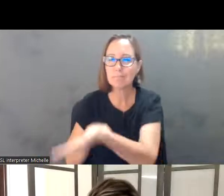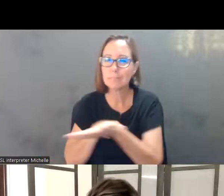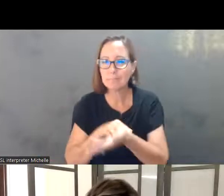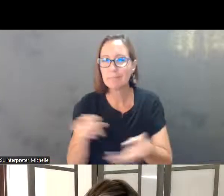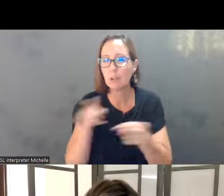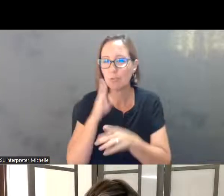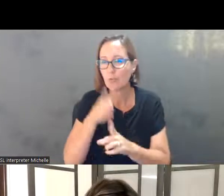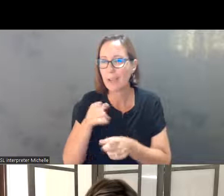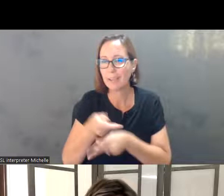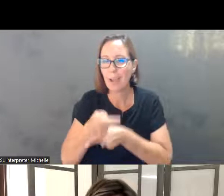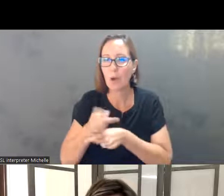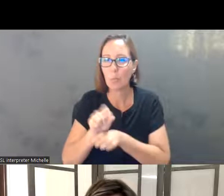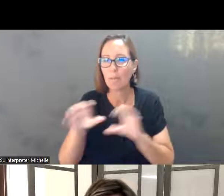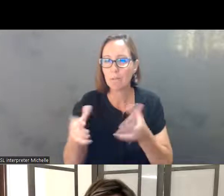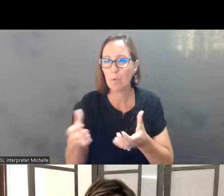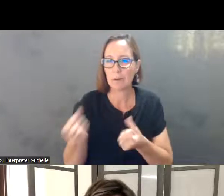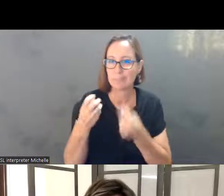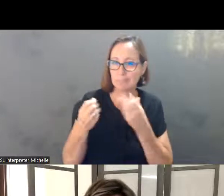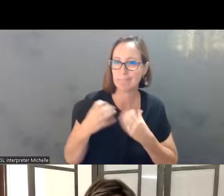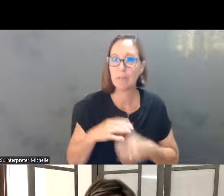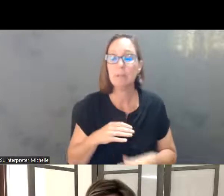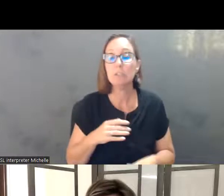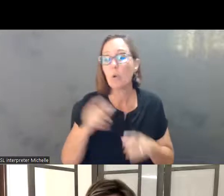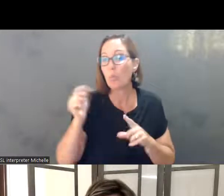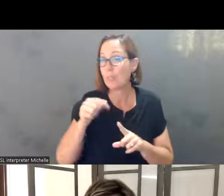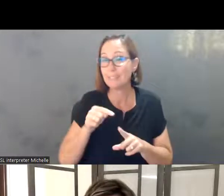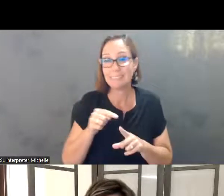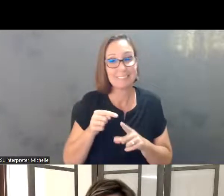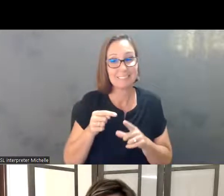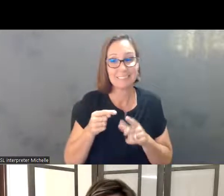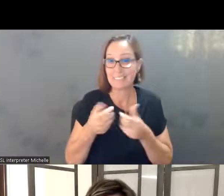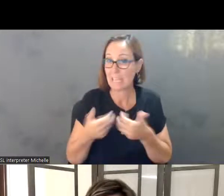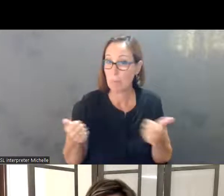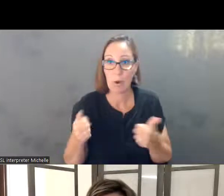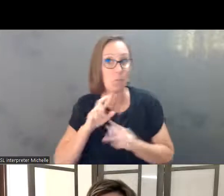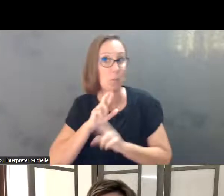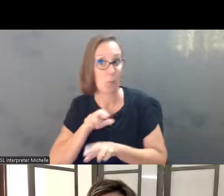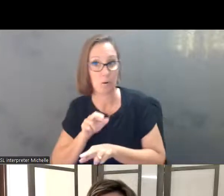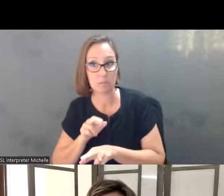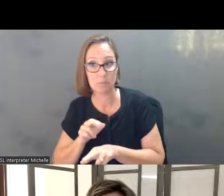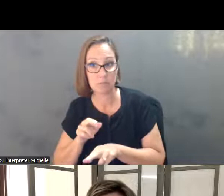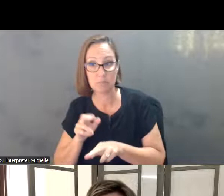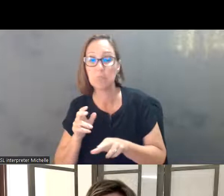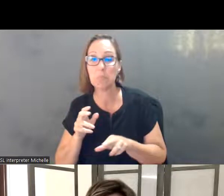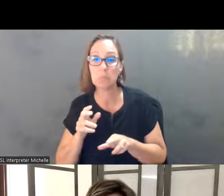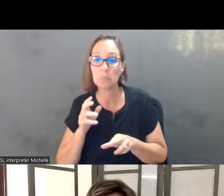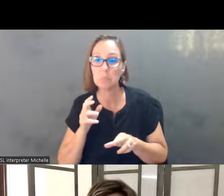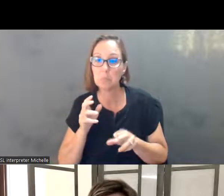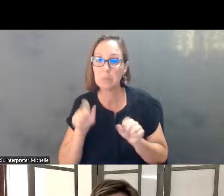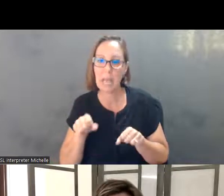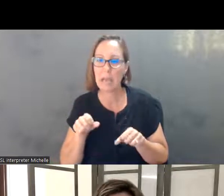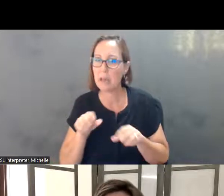care workforce. Again, like I mentioned, this will be its own separate report. Everybody will be welcome to get those survey